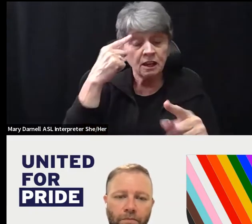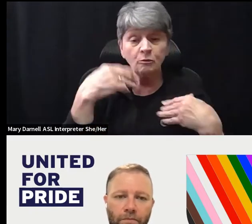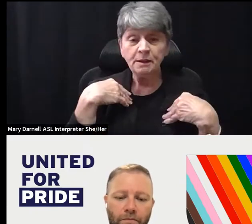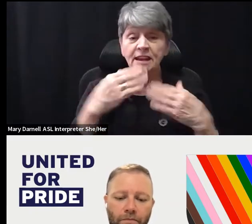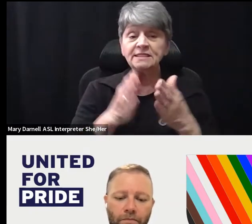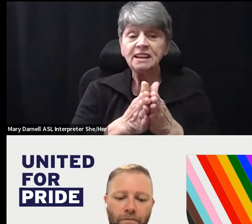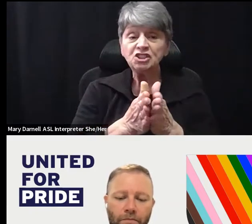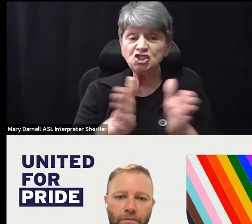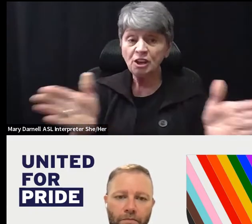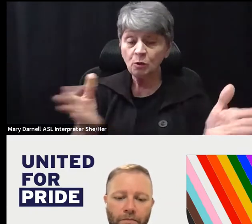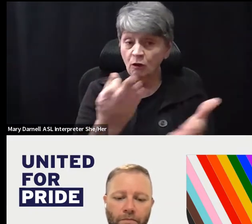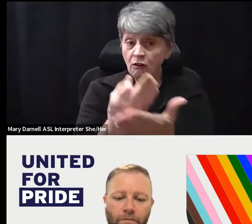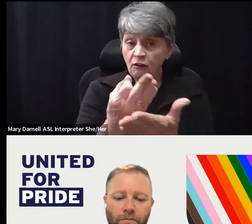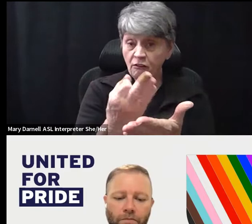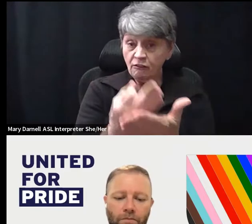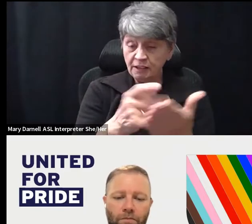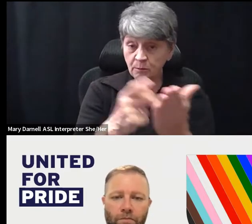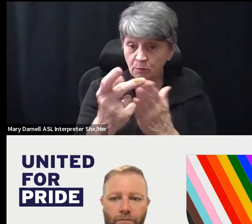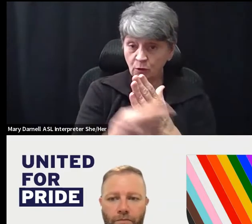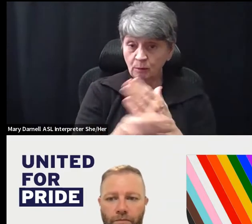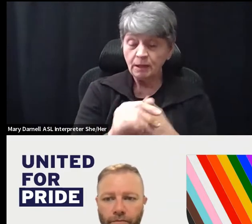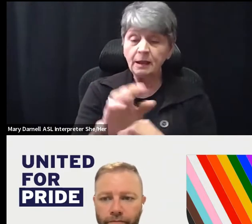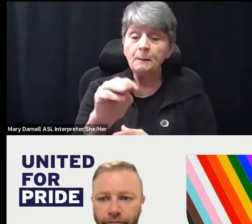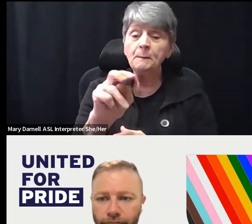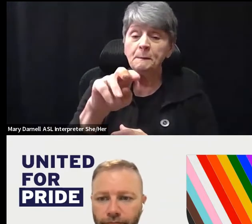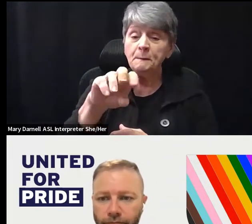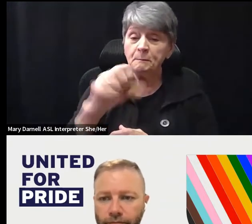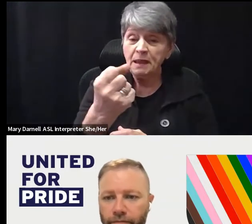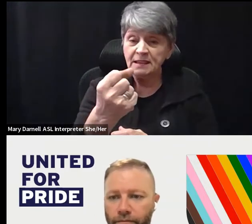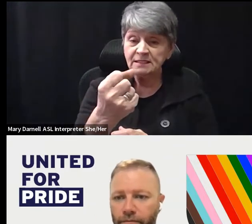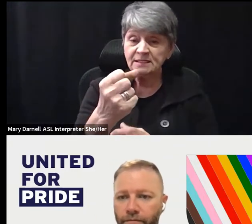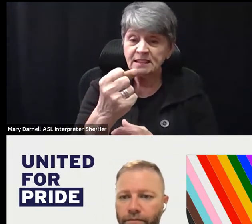for example, like Maine's tuition assistance program, of